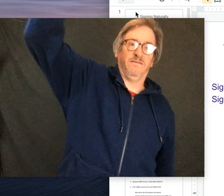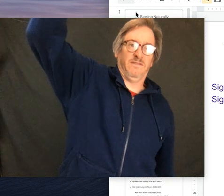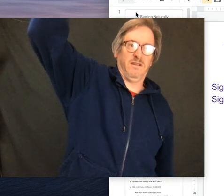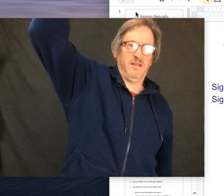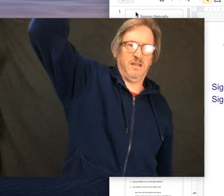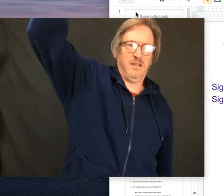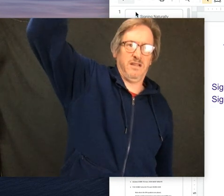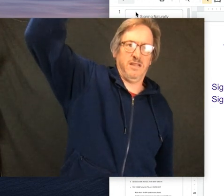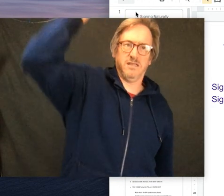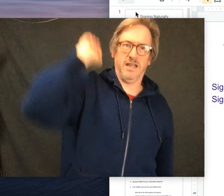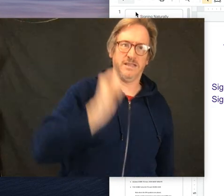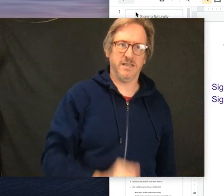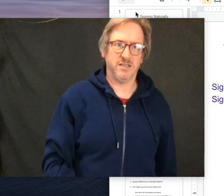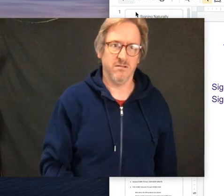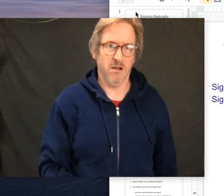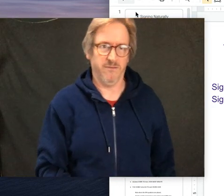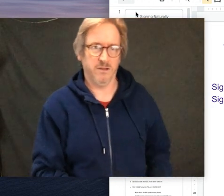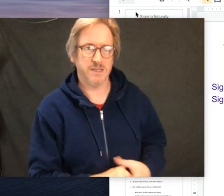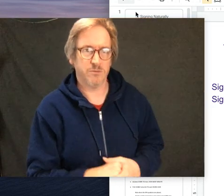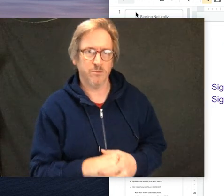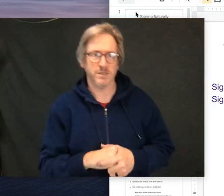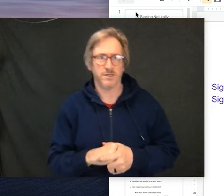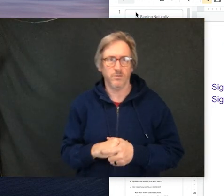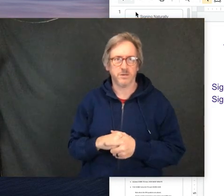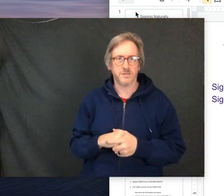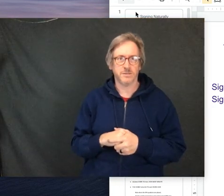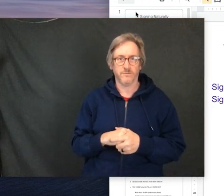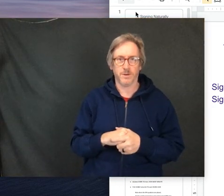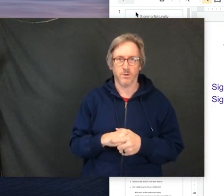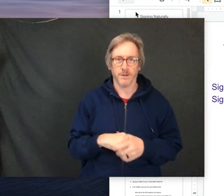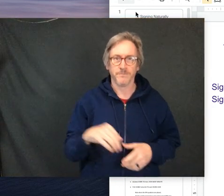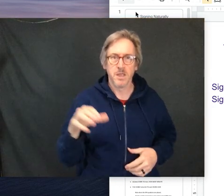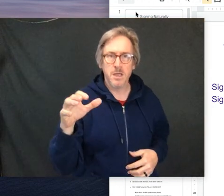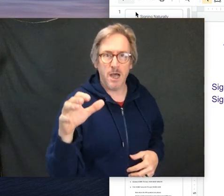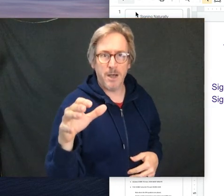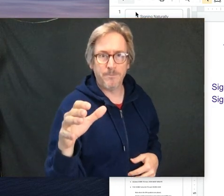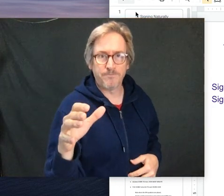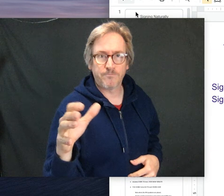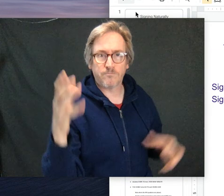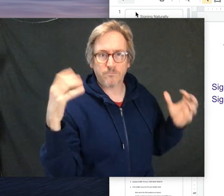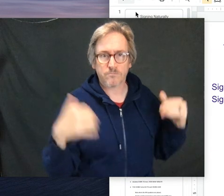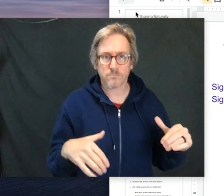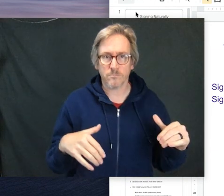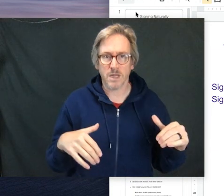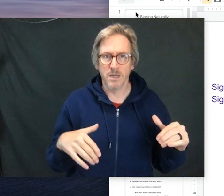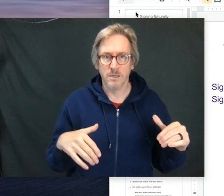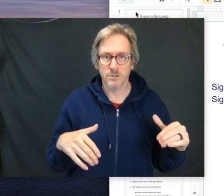off of these lights. It's awful. This room is the worst for recording.